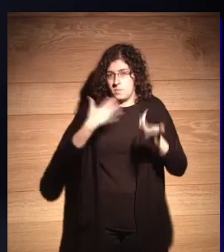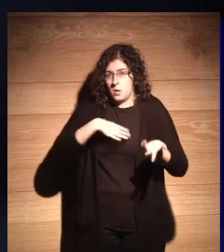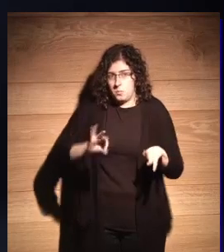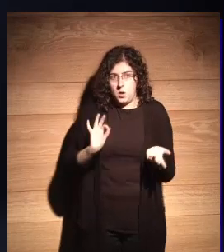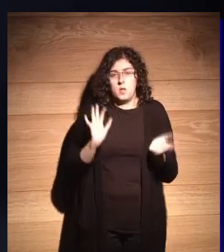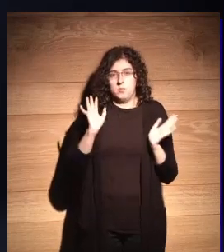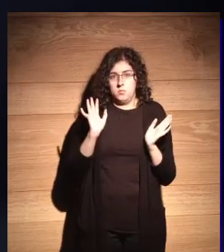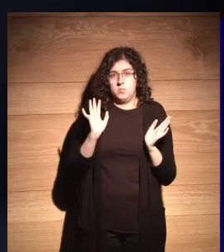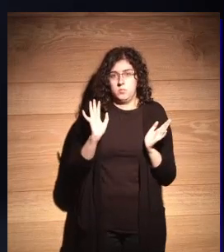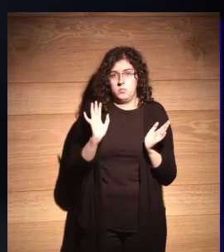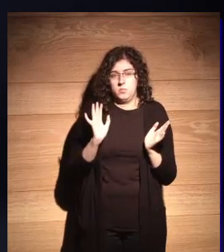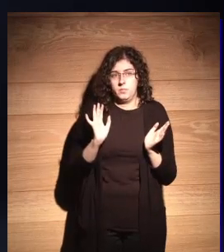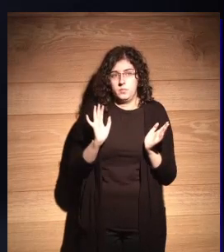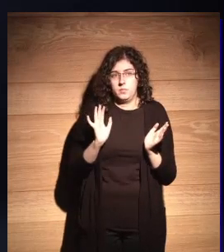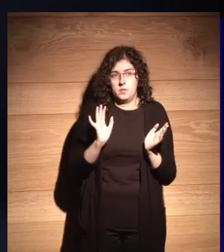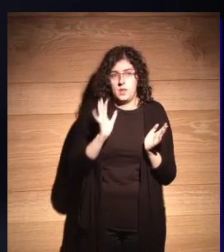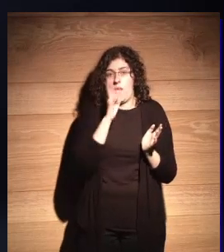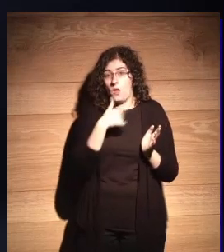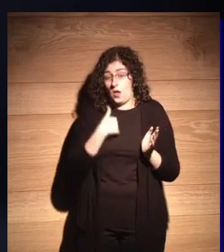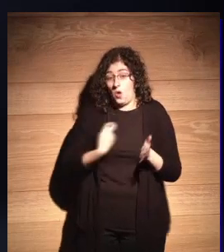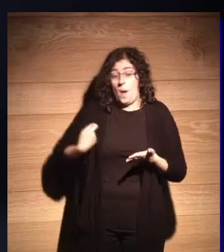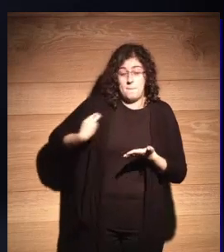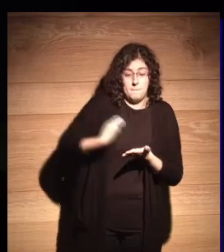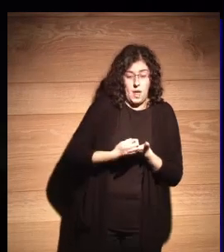it in my own way.